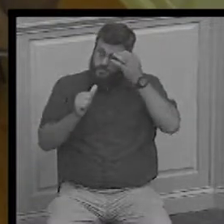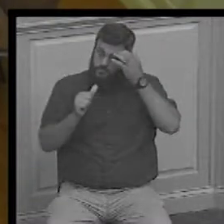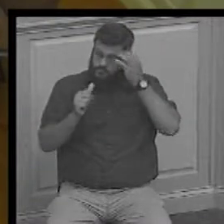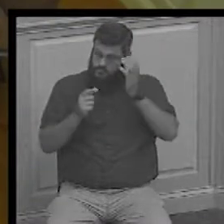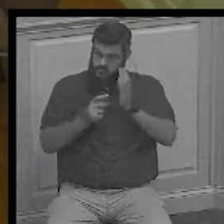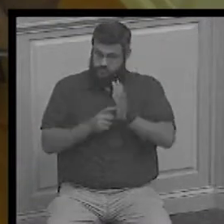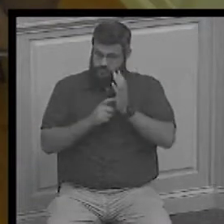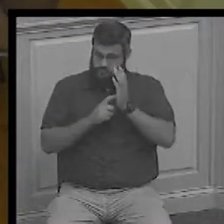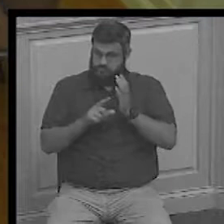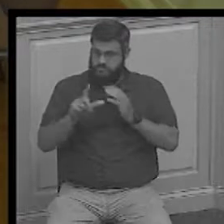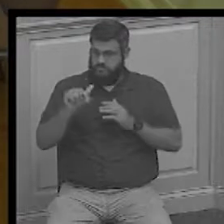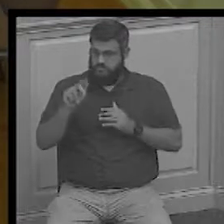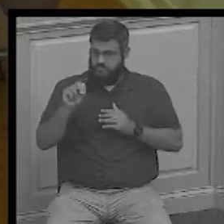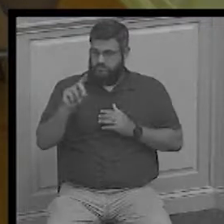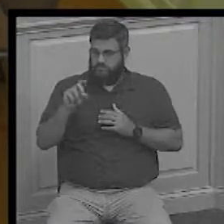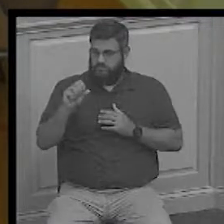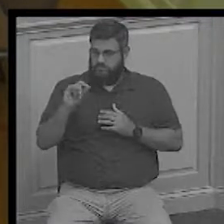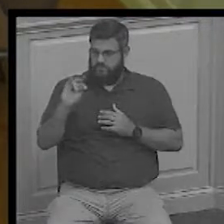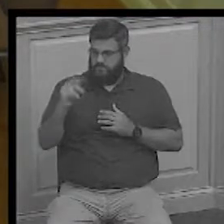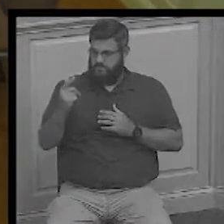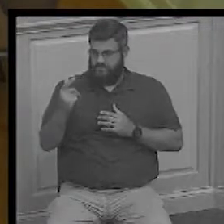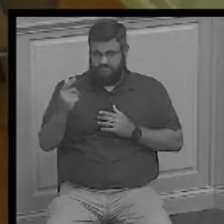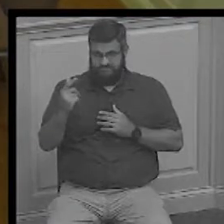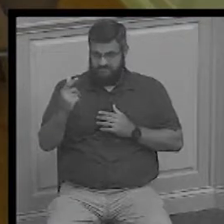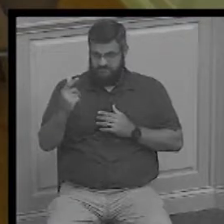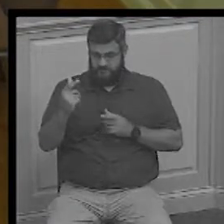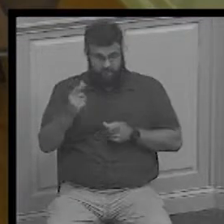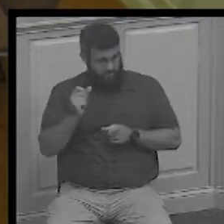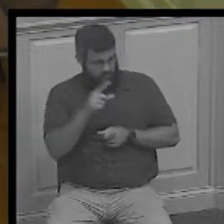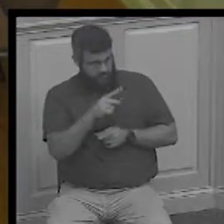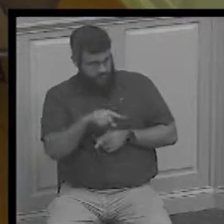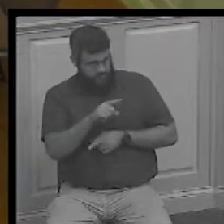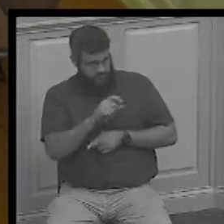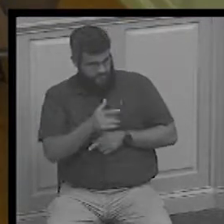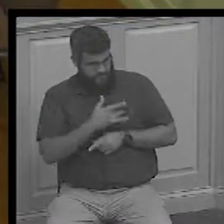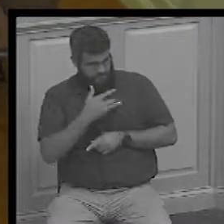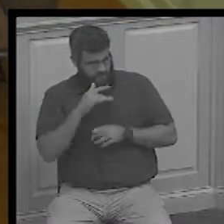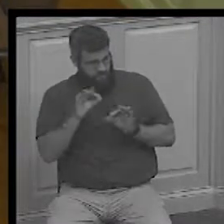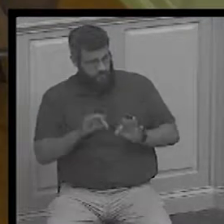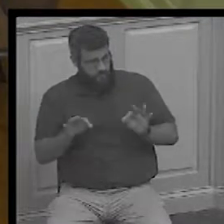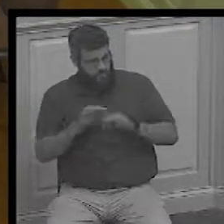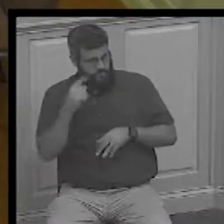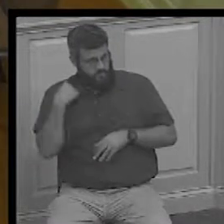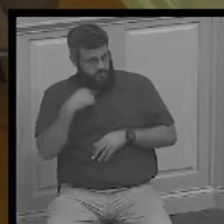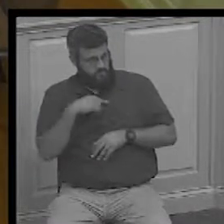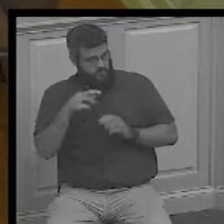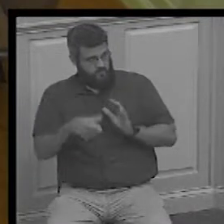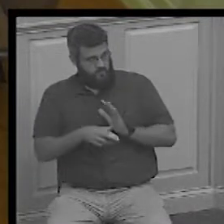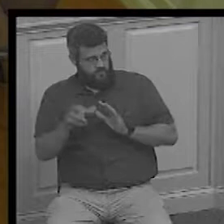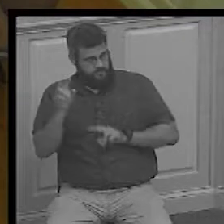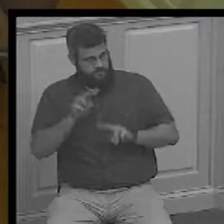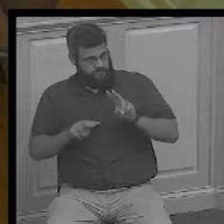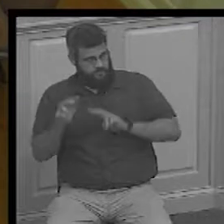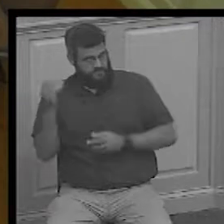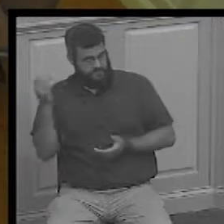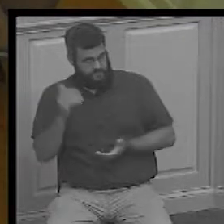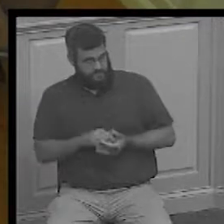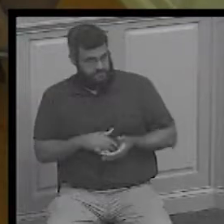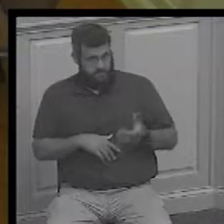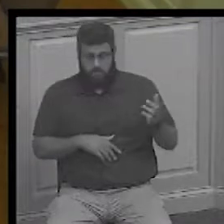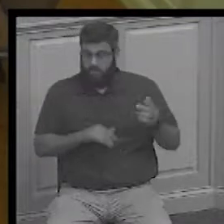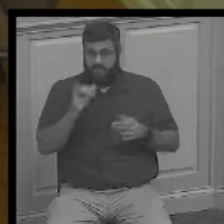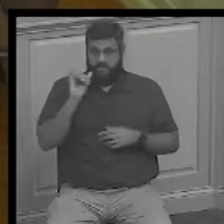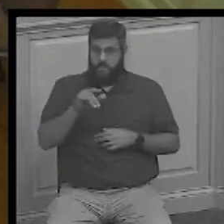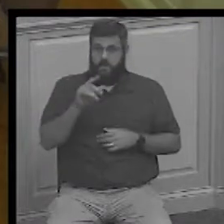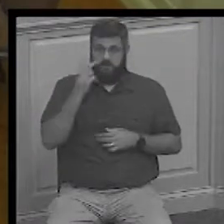require landscape. I guess, do you all feel it's important for us to review landscape? I'm just, that's just something that jumped out at